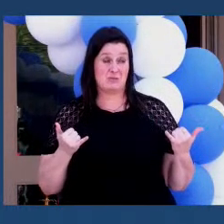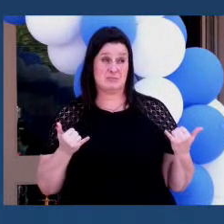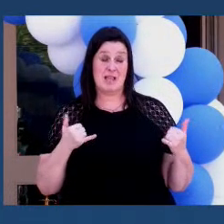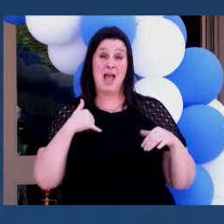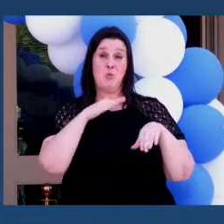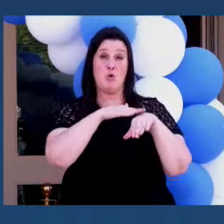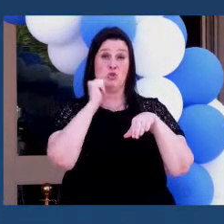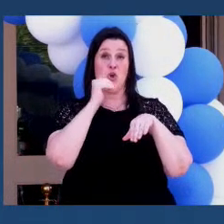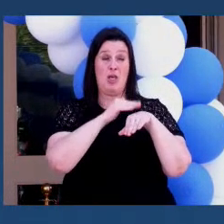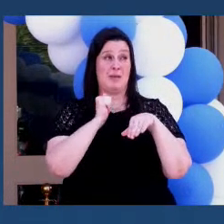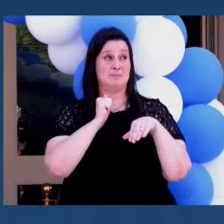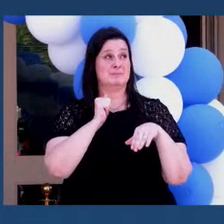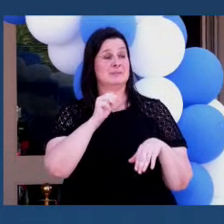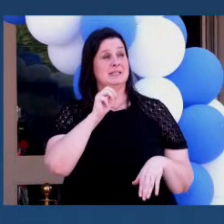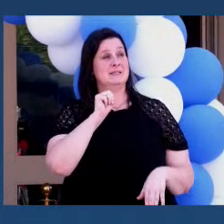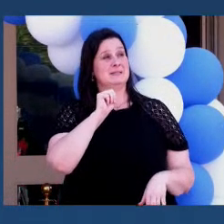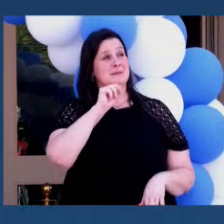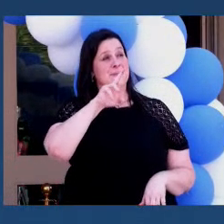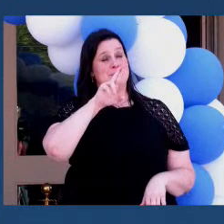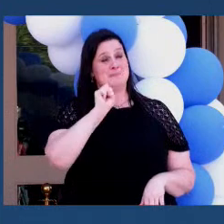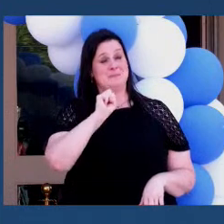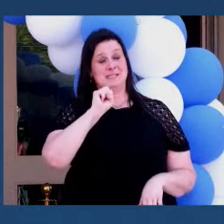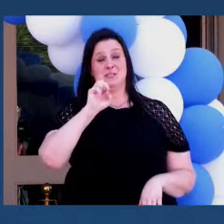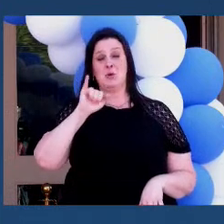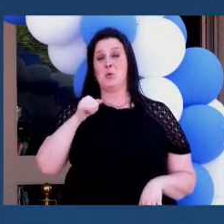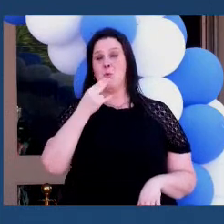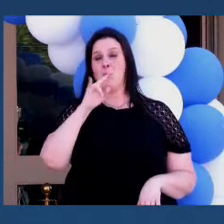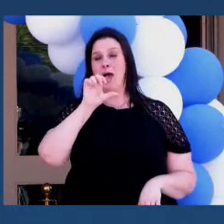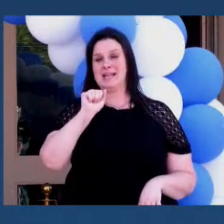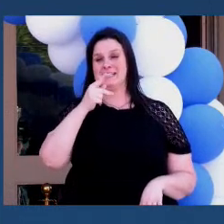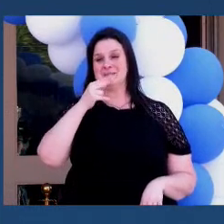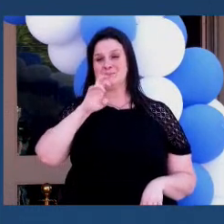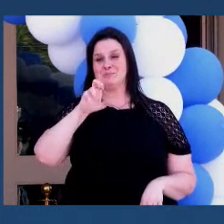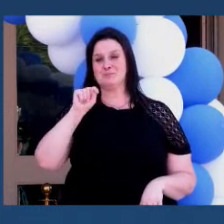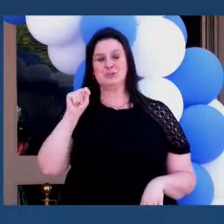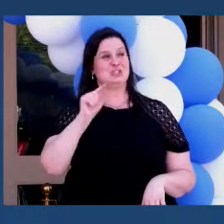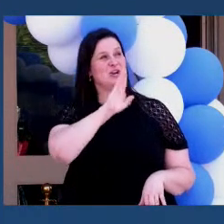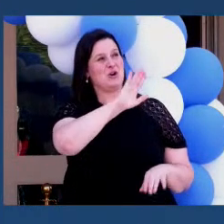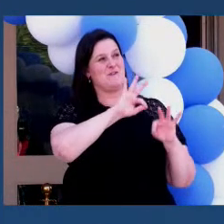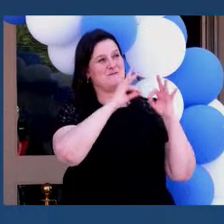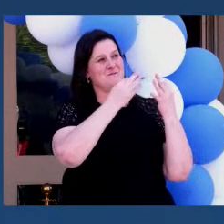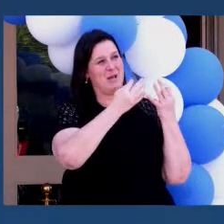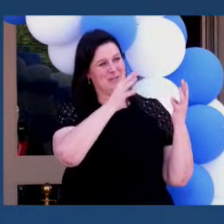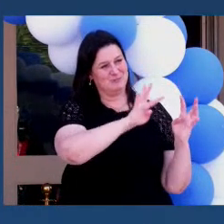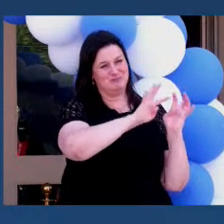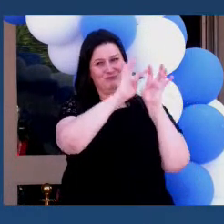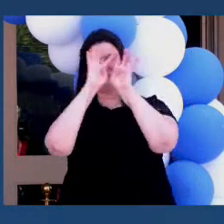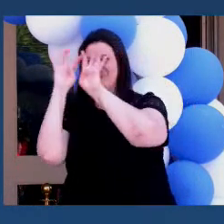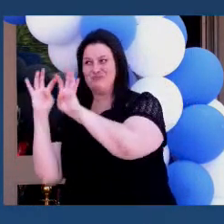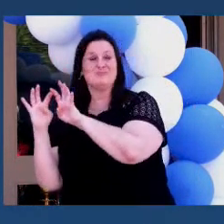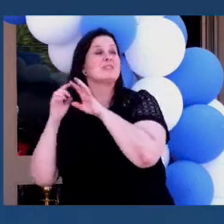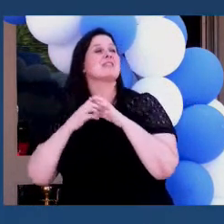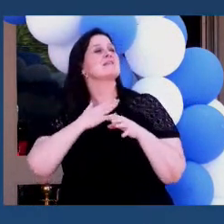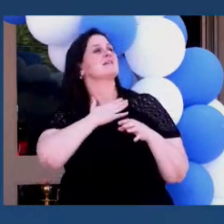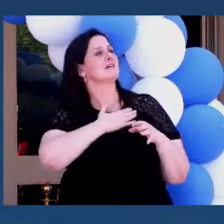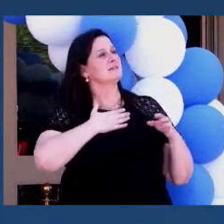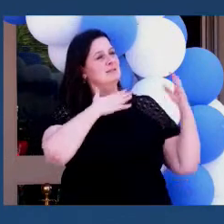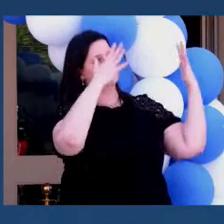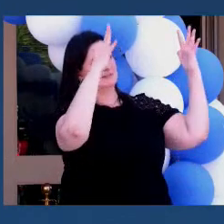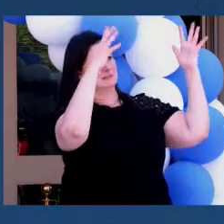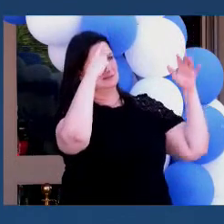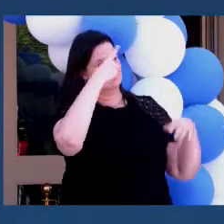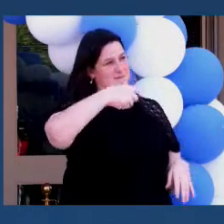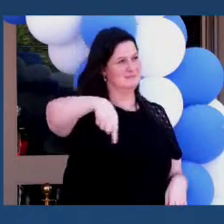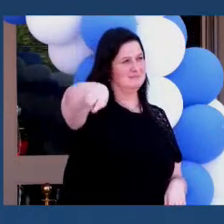up Miss Juanita Pritchett and her family to the stage. Give them a round of applause, please.